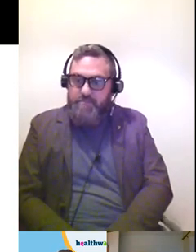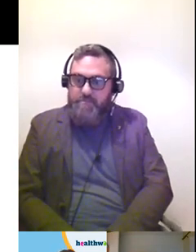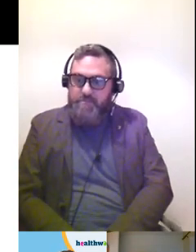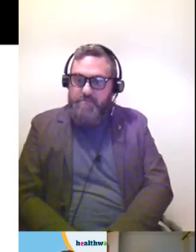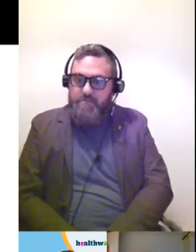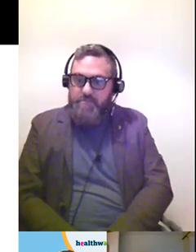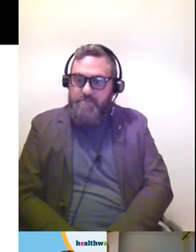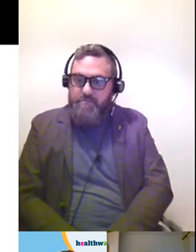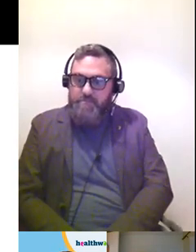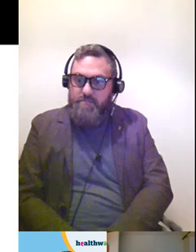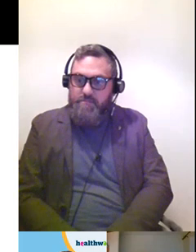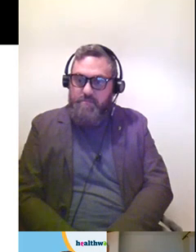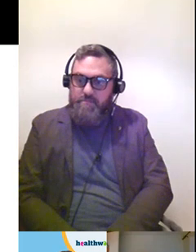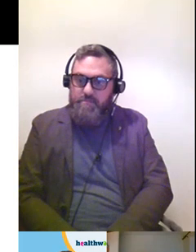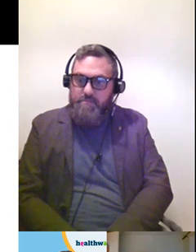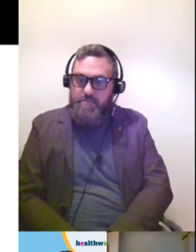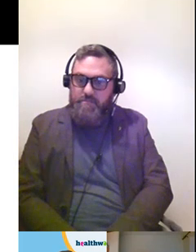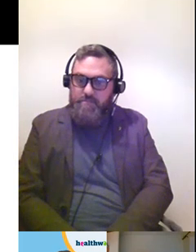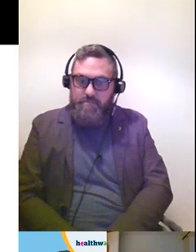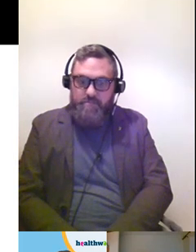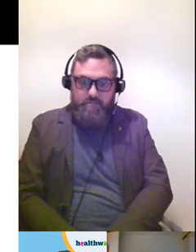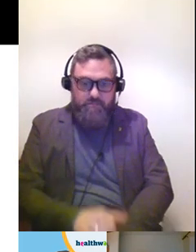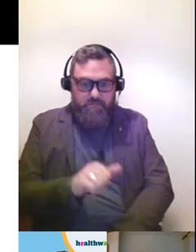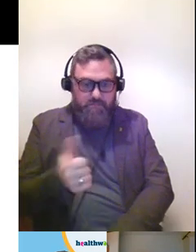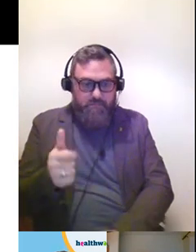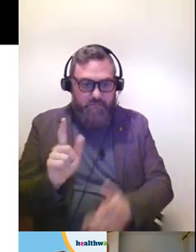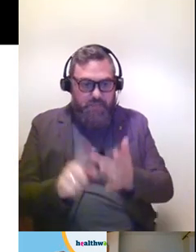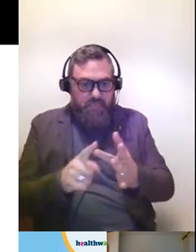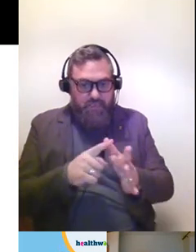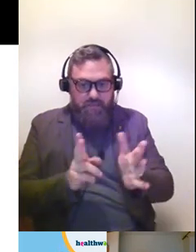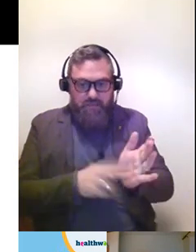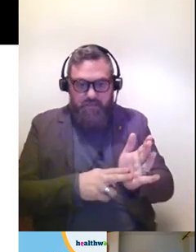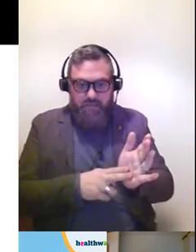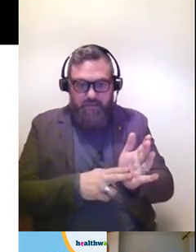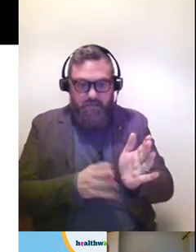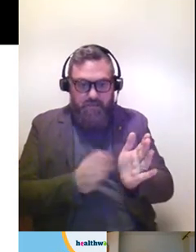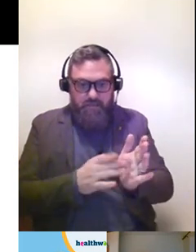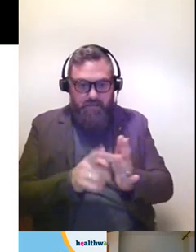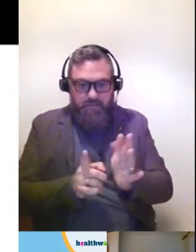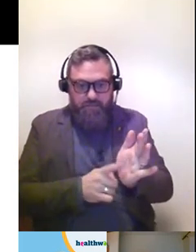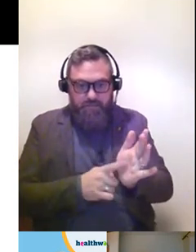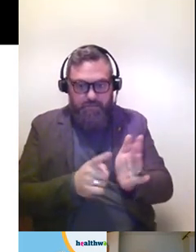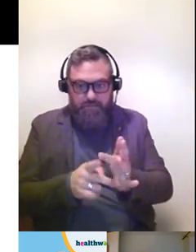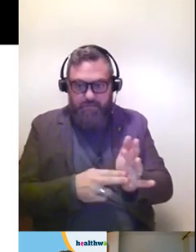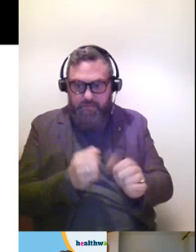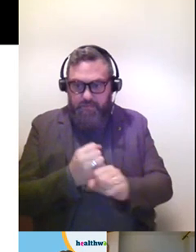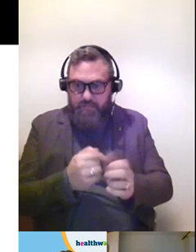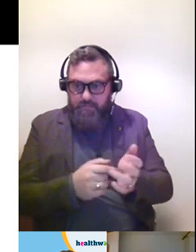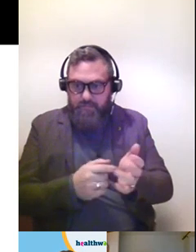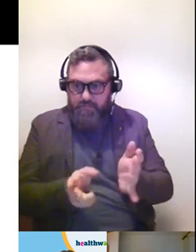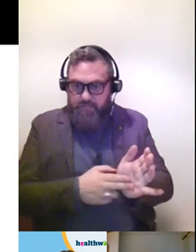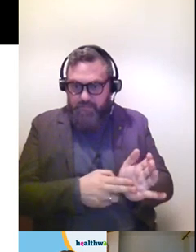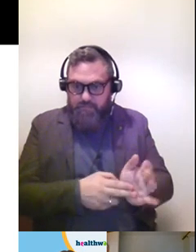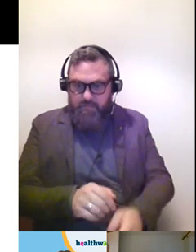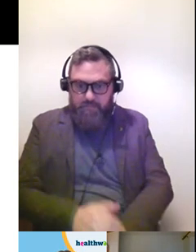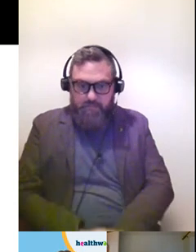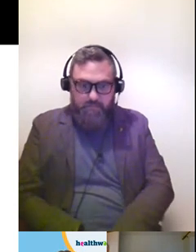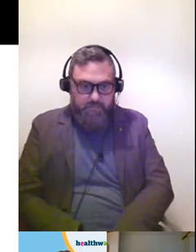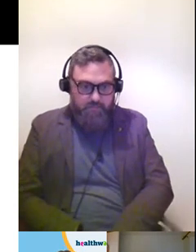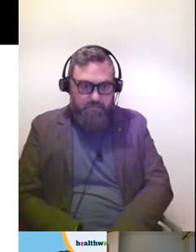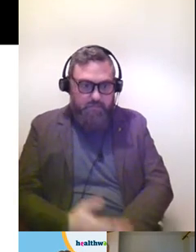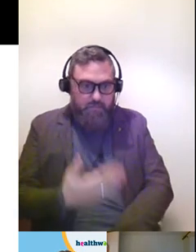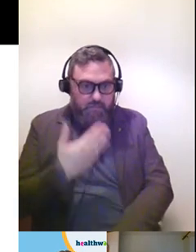Thank you. And if we could go to Ian Millington now while I get to grips with the chat. Thank you. Thank you very